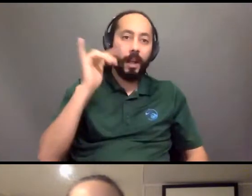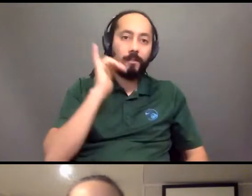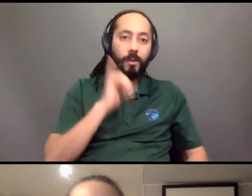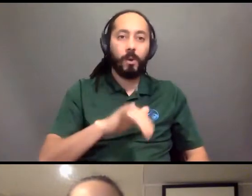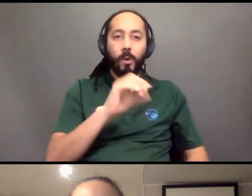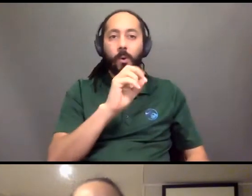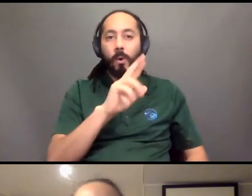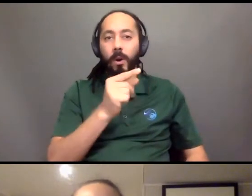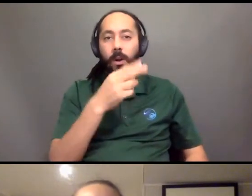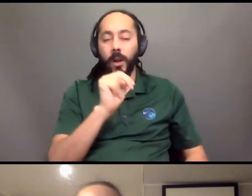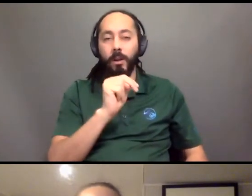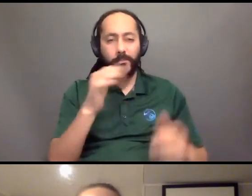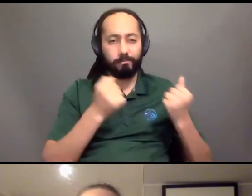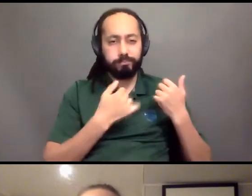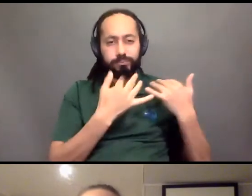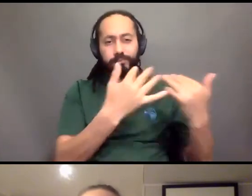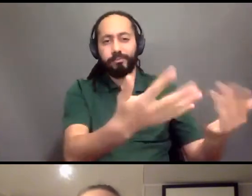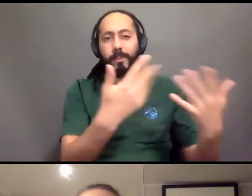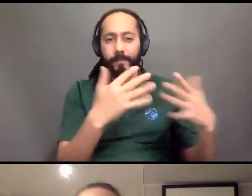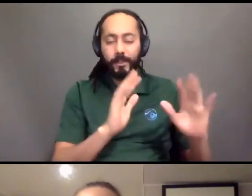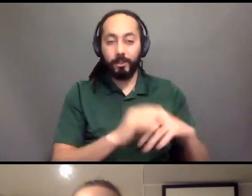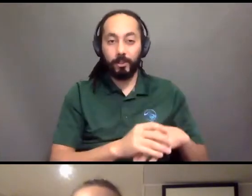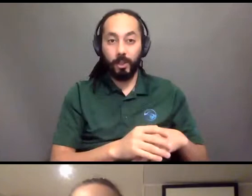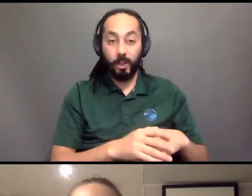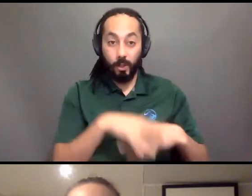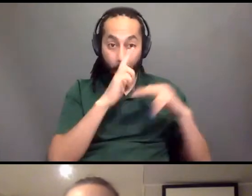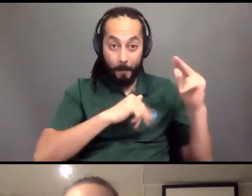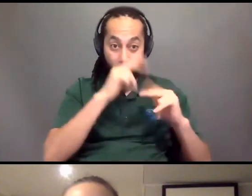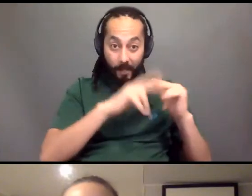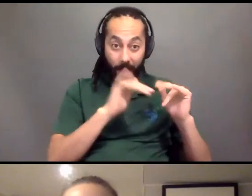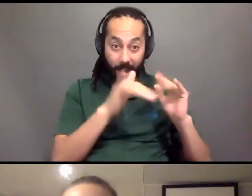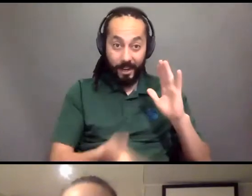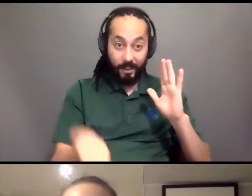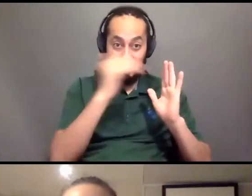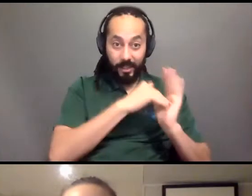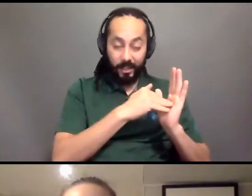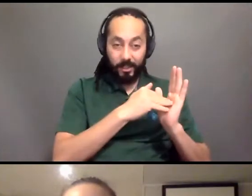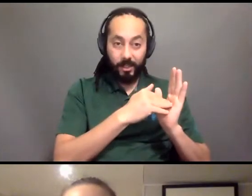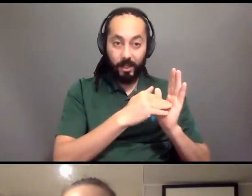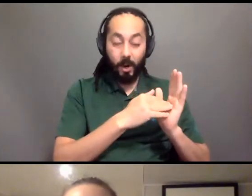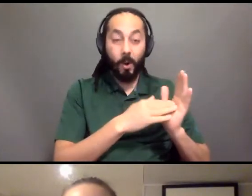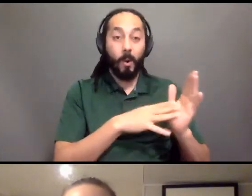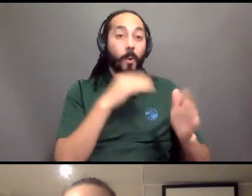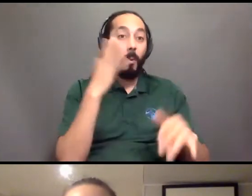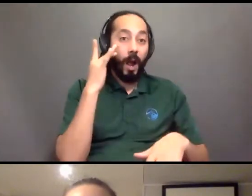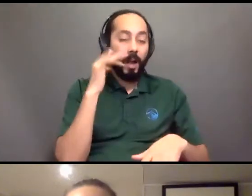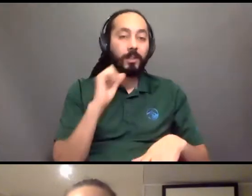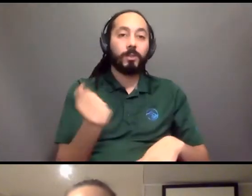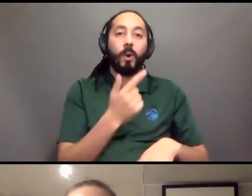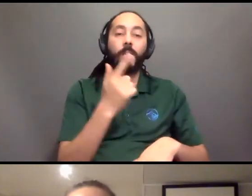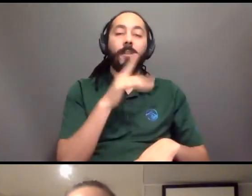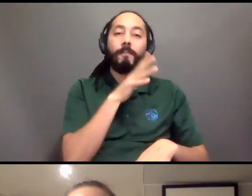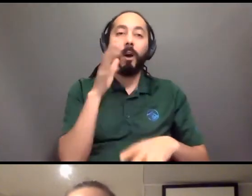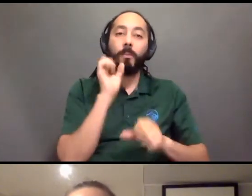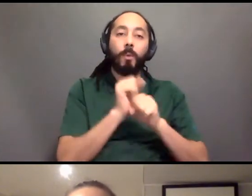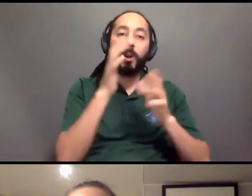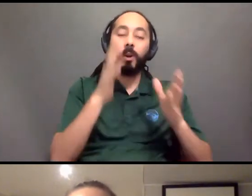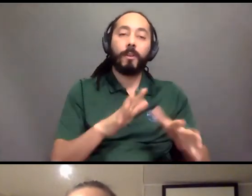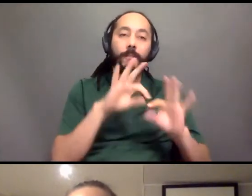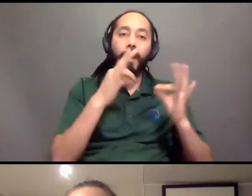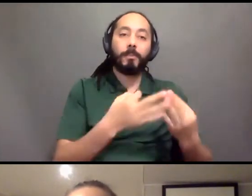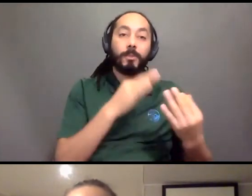up. You know, it's like, why don't you rebuild that so it makes sense so that all those farm worker families aren't living in trailer parks and they're living in solar